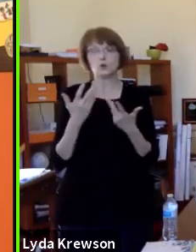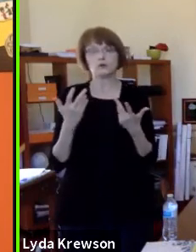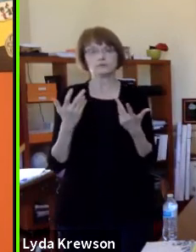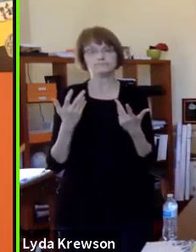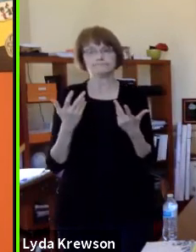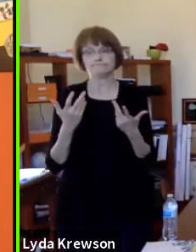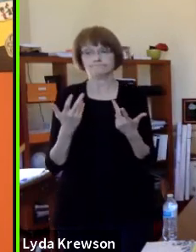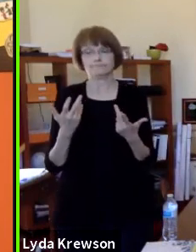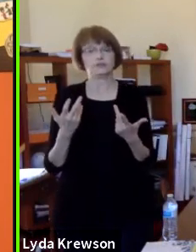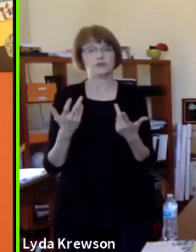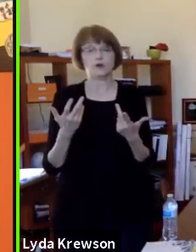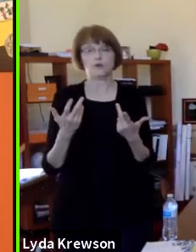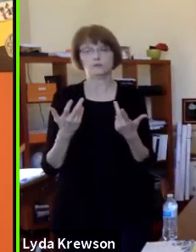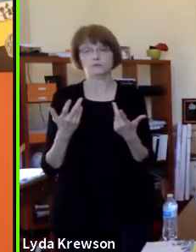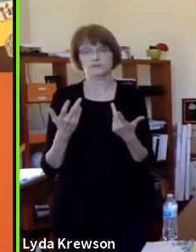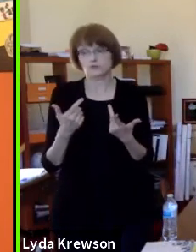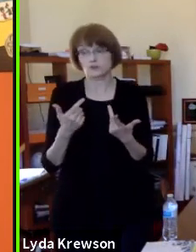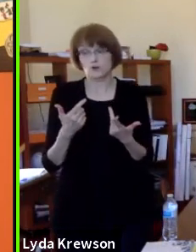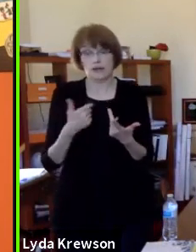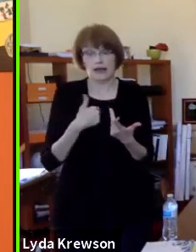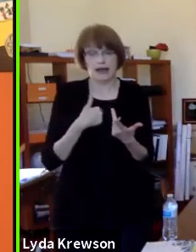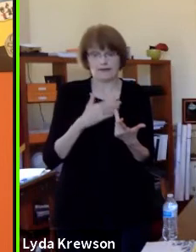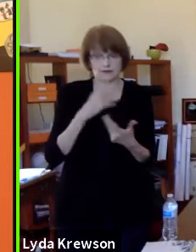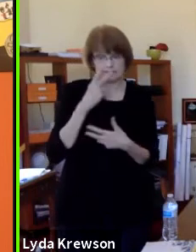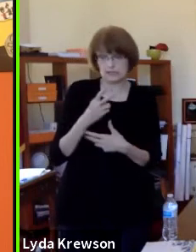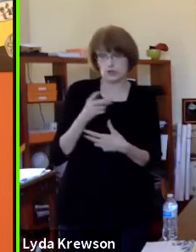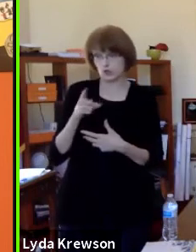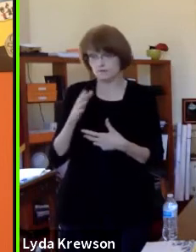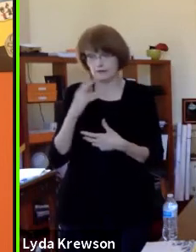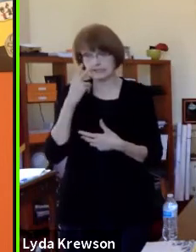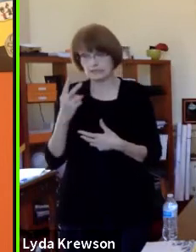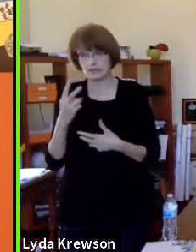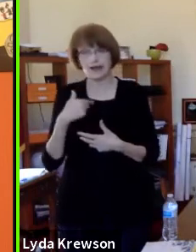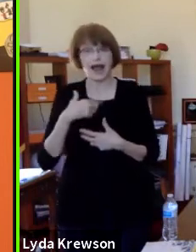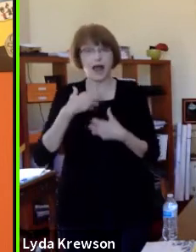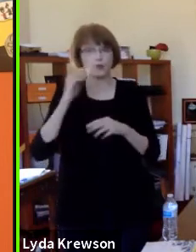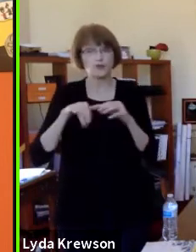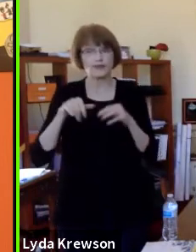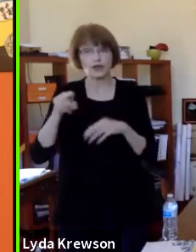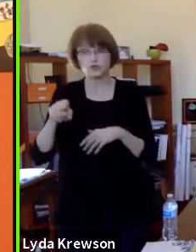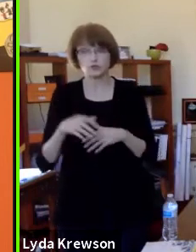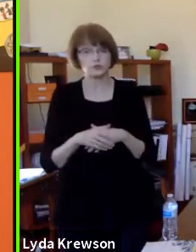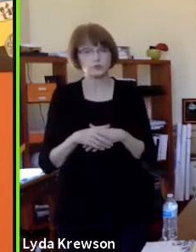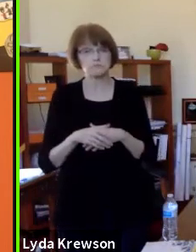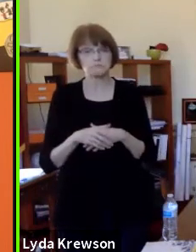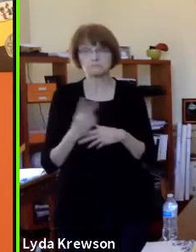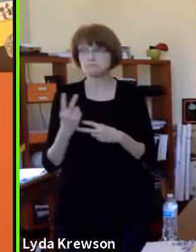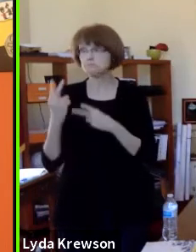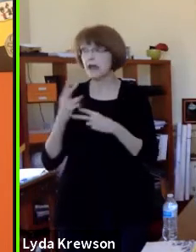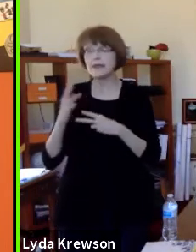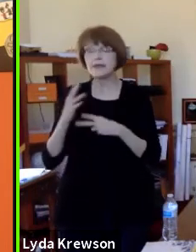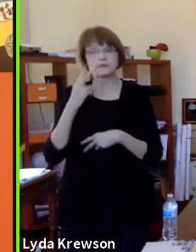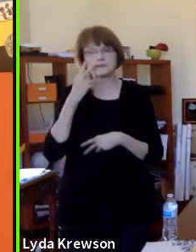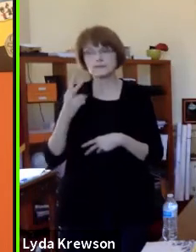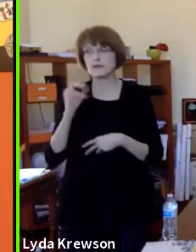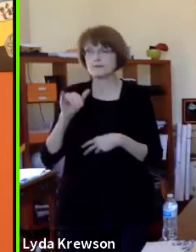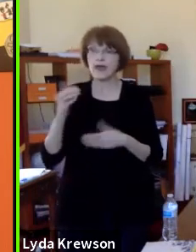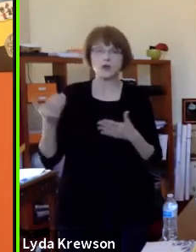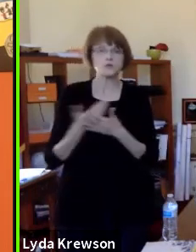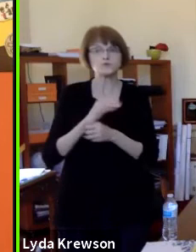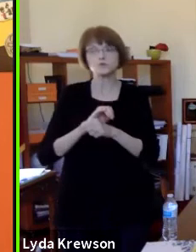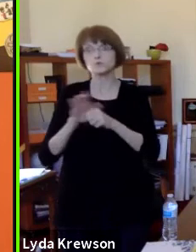your lifetime for sure, not even in my lifetime. I mean, I'm very much older than you guys are, and we've never seen